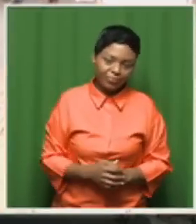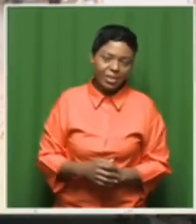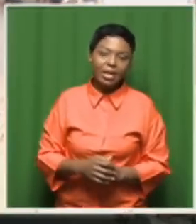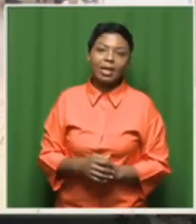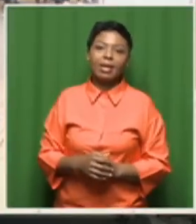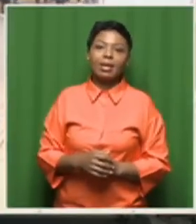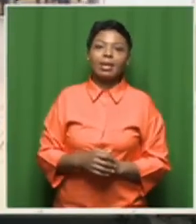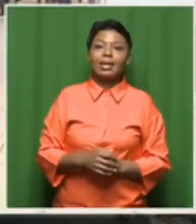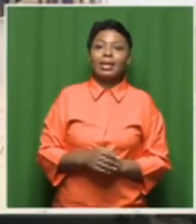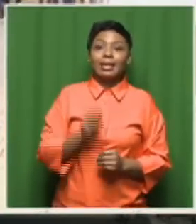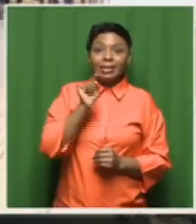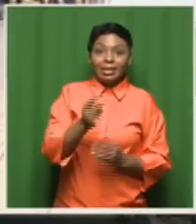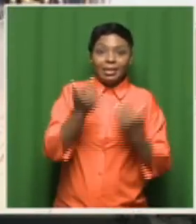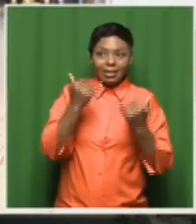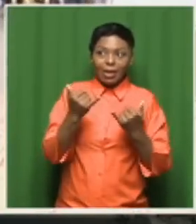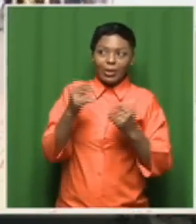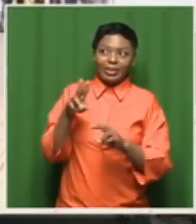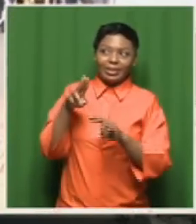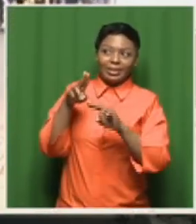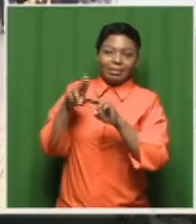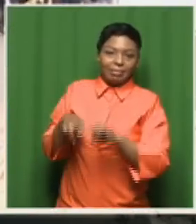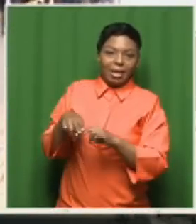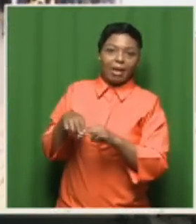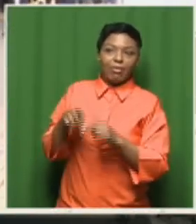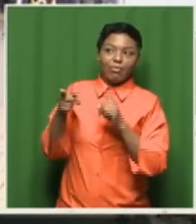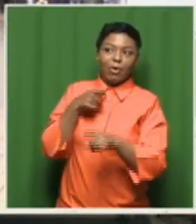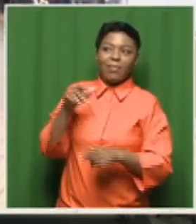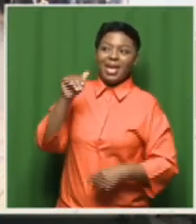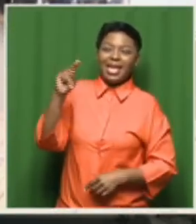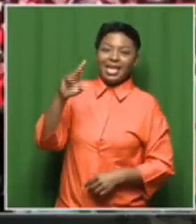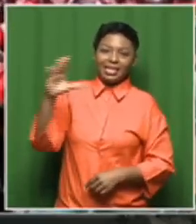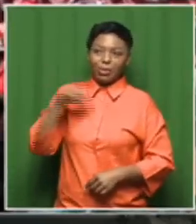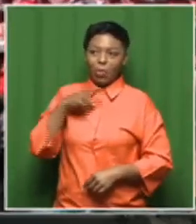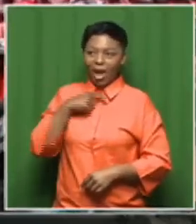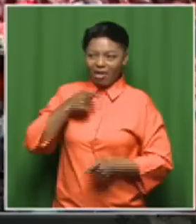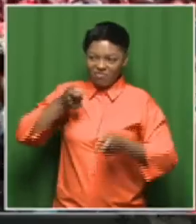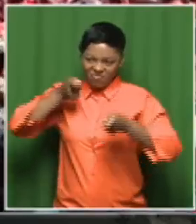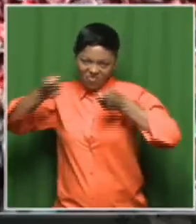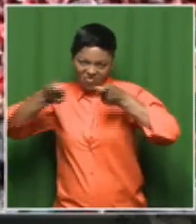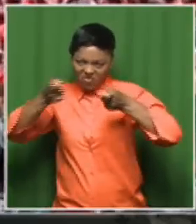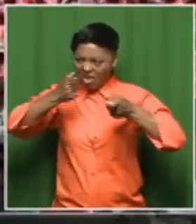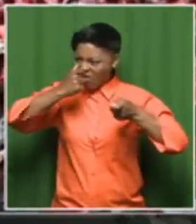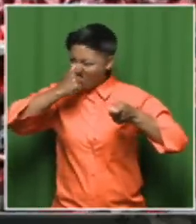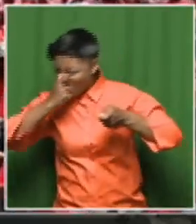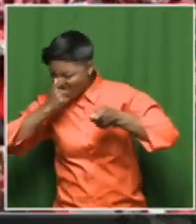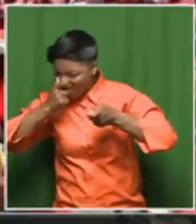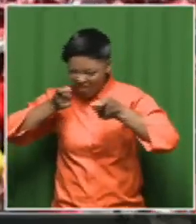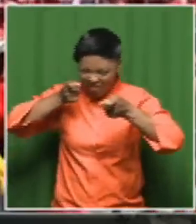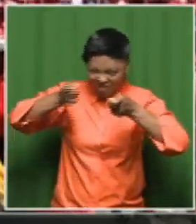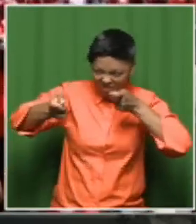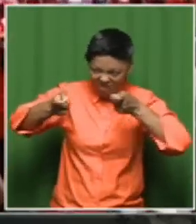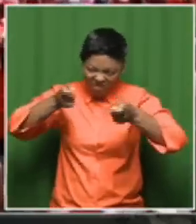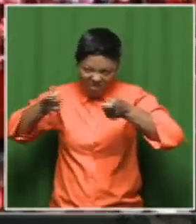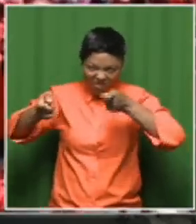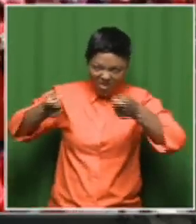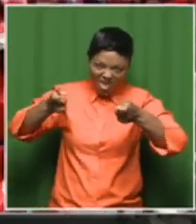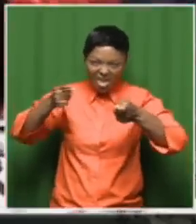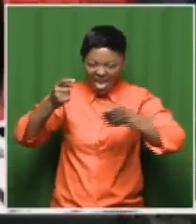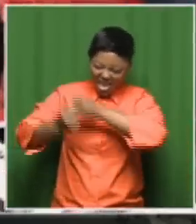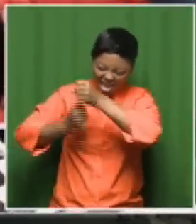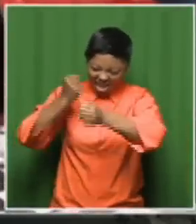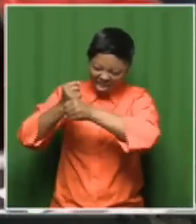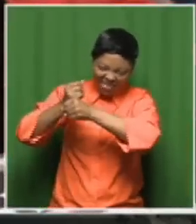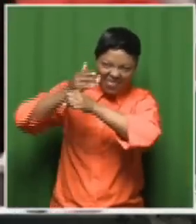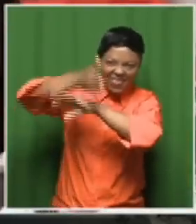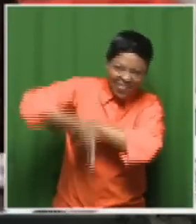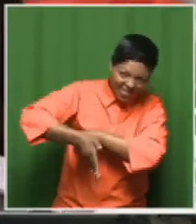based entirely on the ANC's own macroeconomic research group's work, which had worked for years to produce. And it was dumped